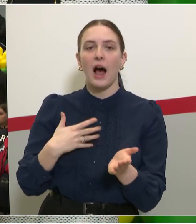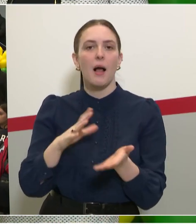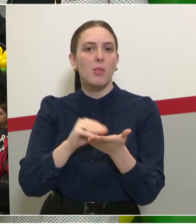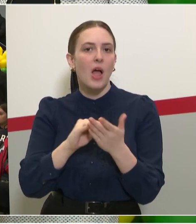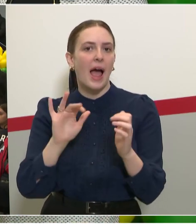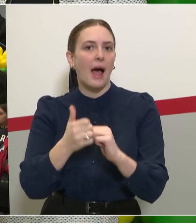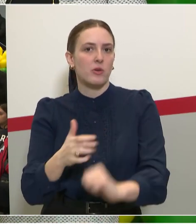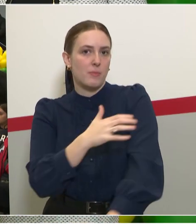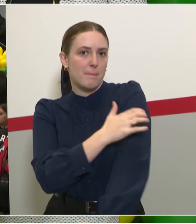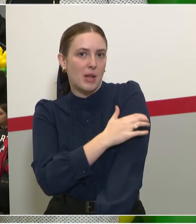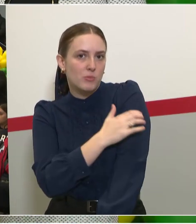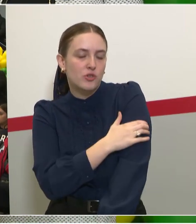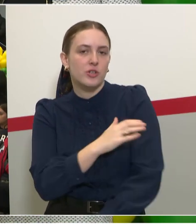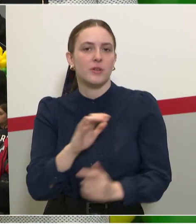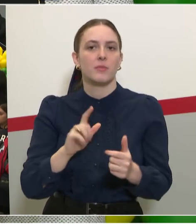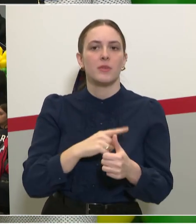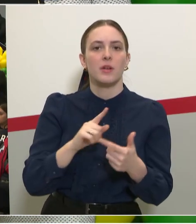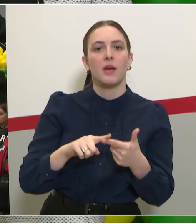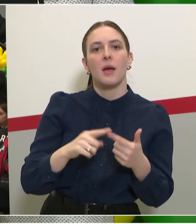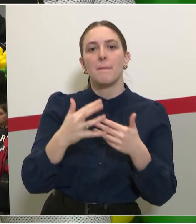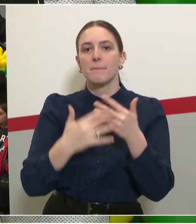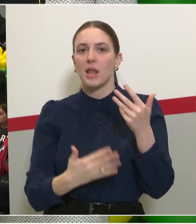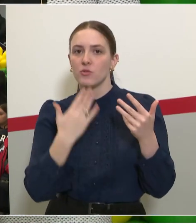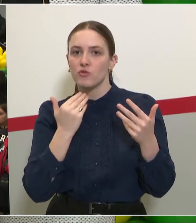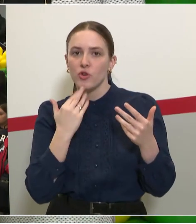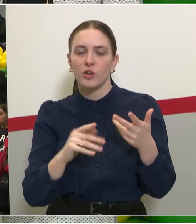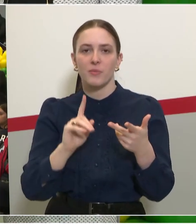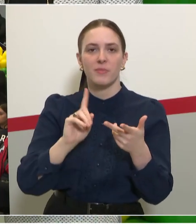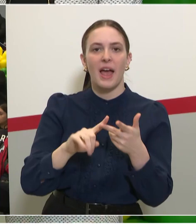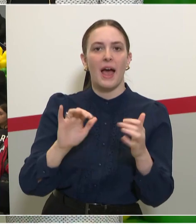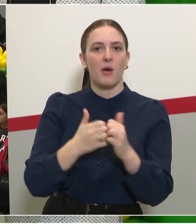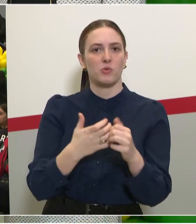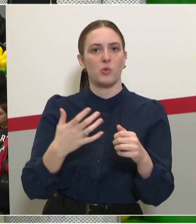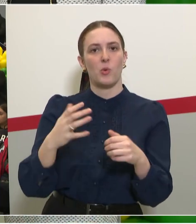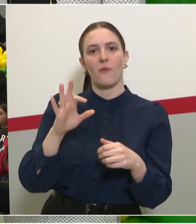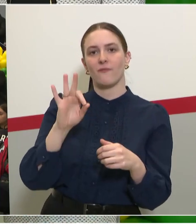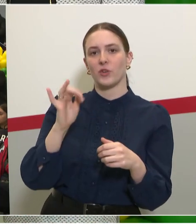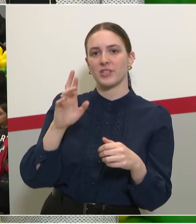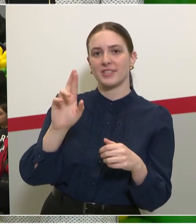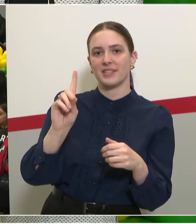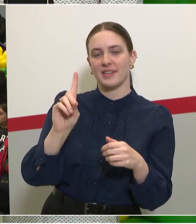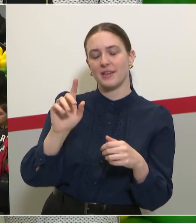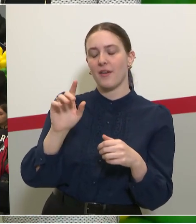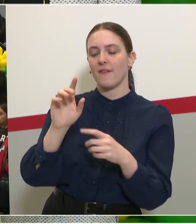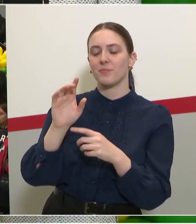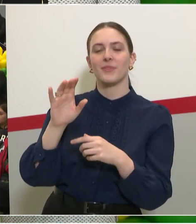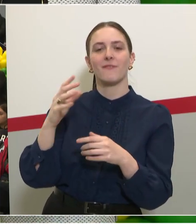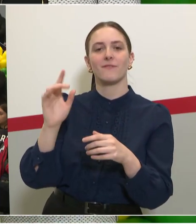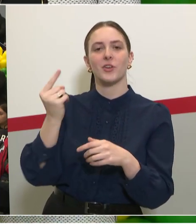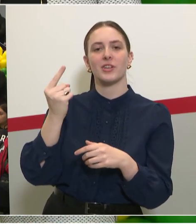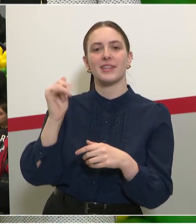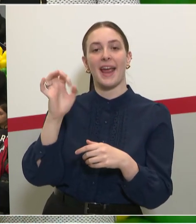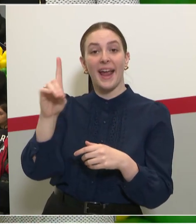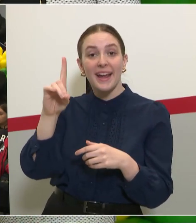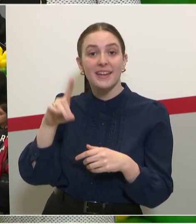blood sugar. I've learned how to suture a wound and proper first aid. I've learned